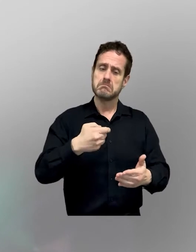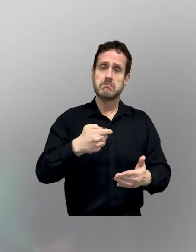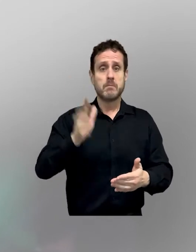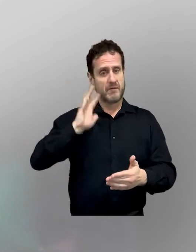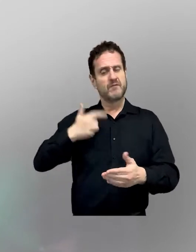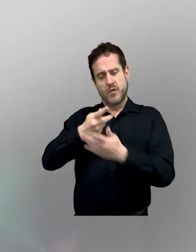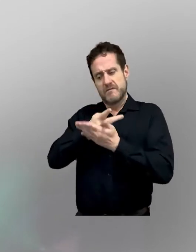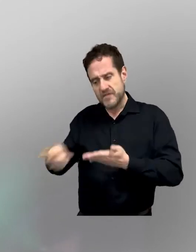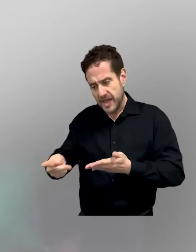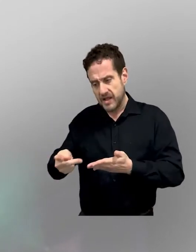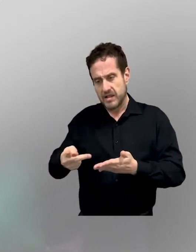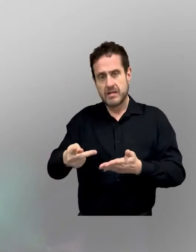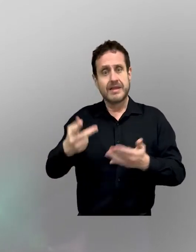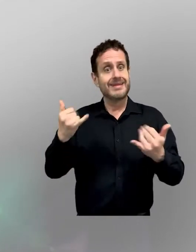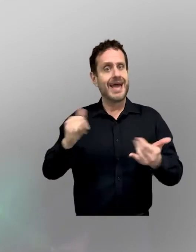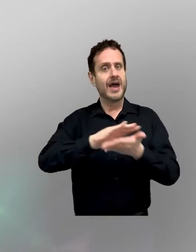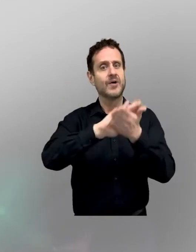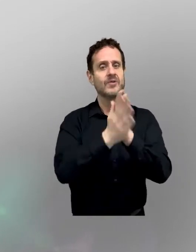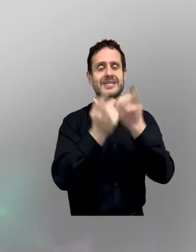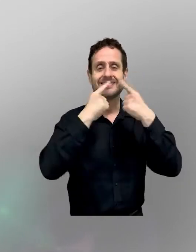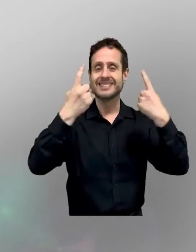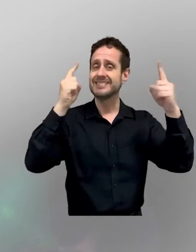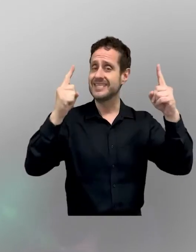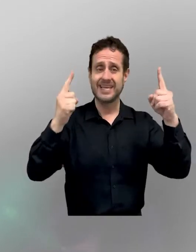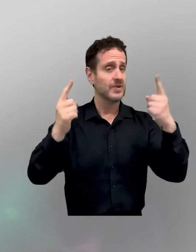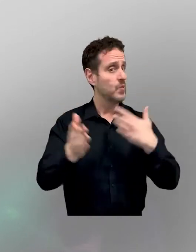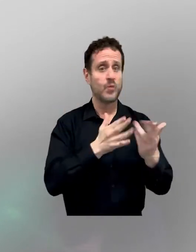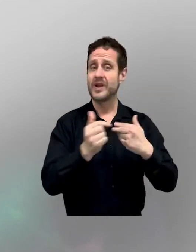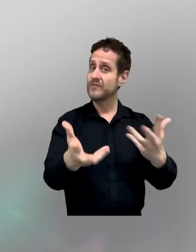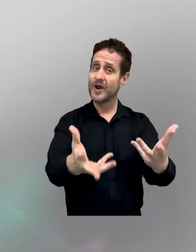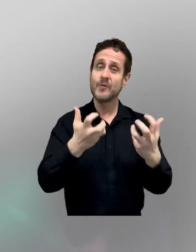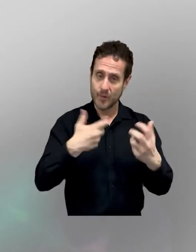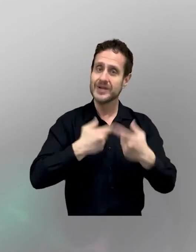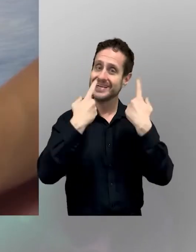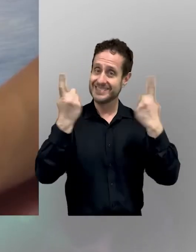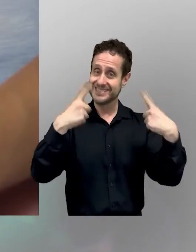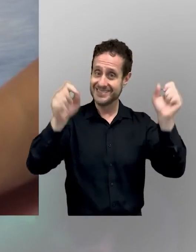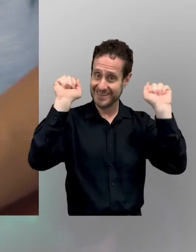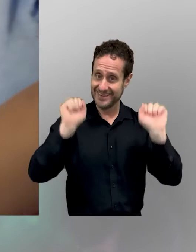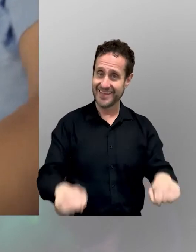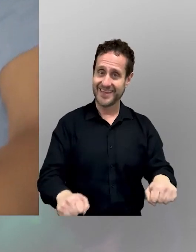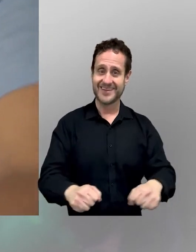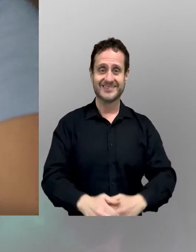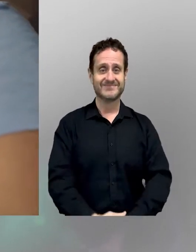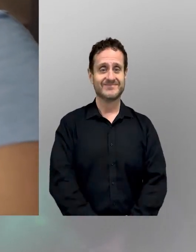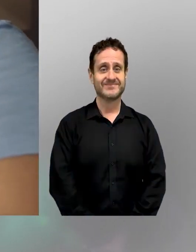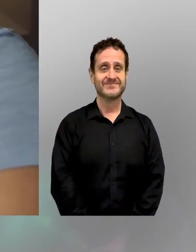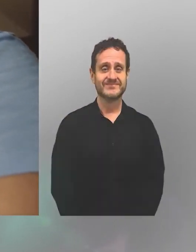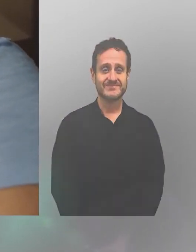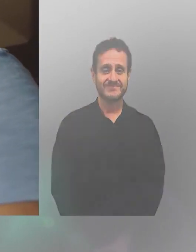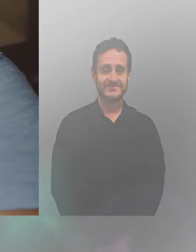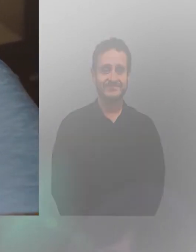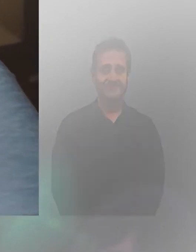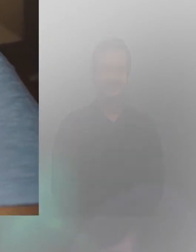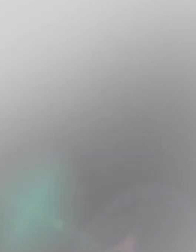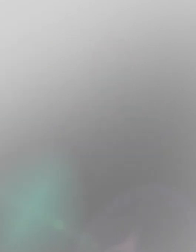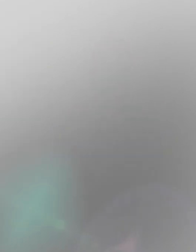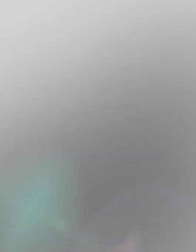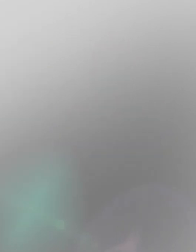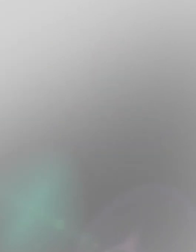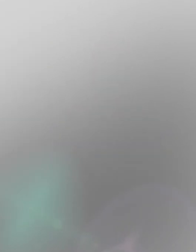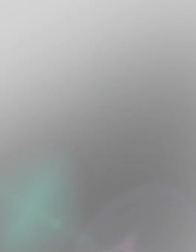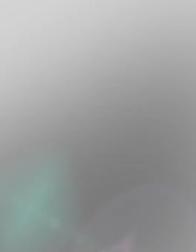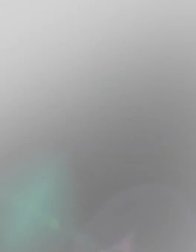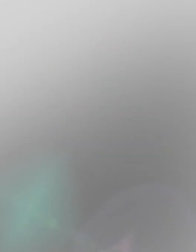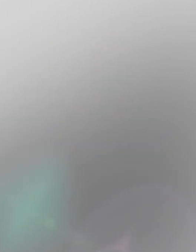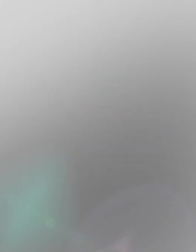can succeed where you fail, and you can succeed anywhere that you want. Brenda and Frank watch video on her phone. Phone video of Frank at high